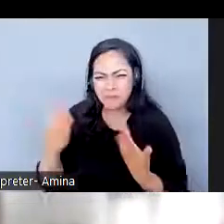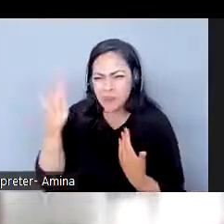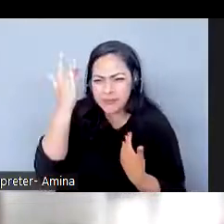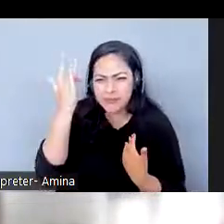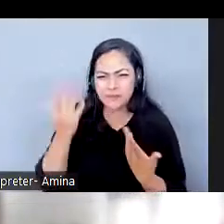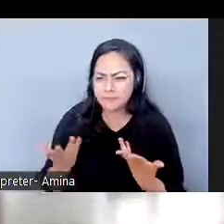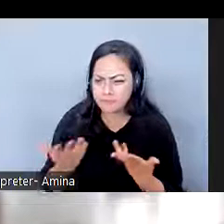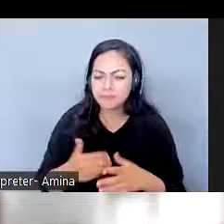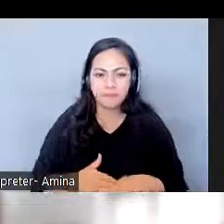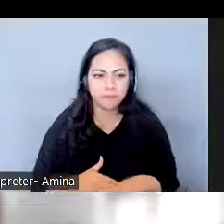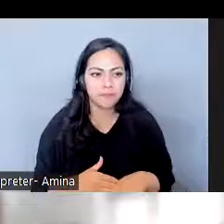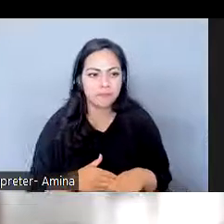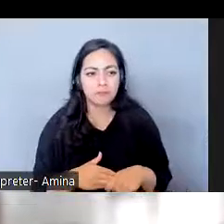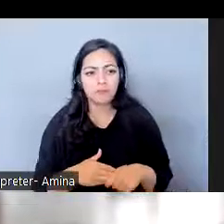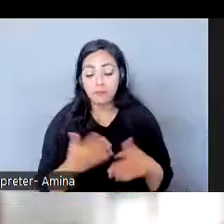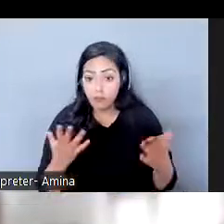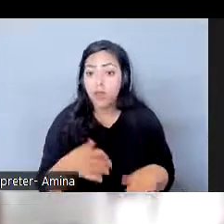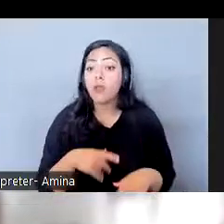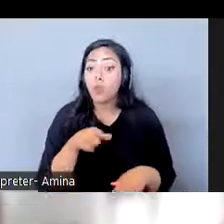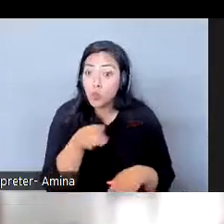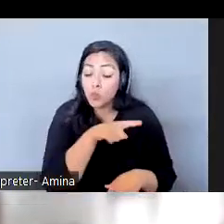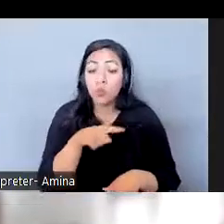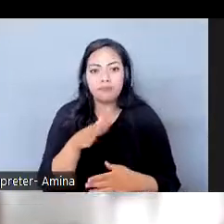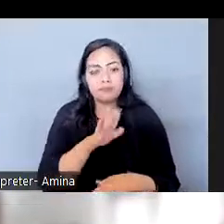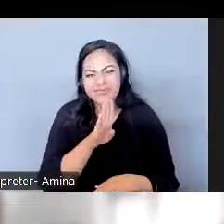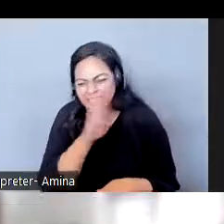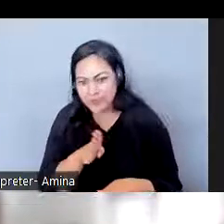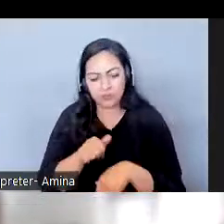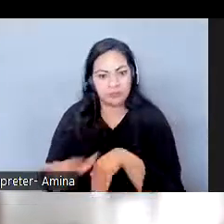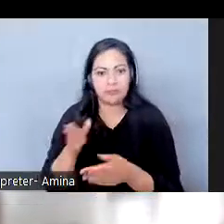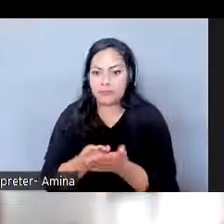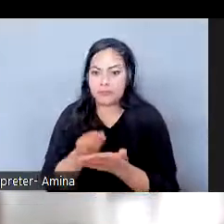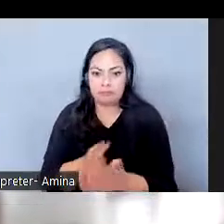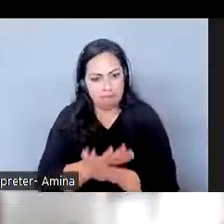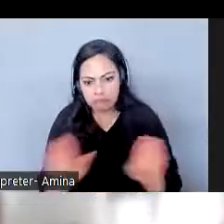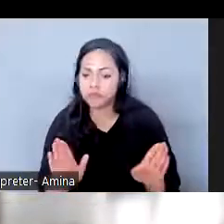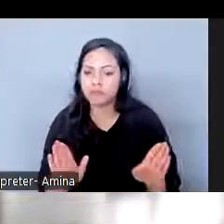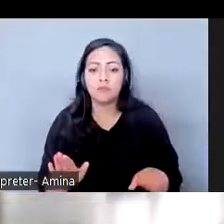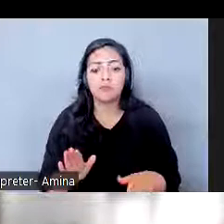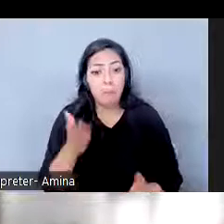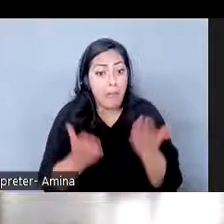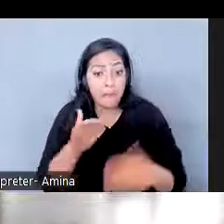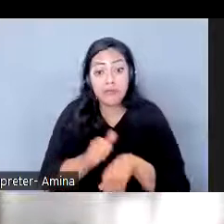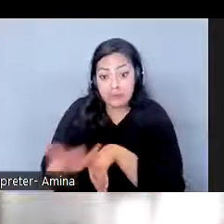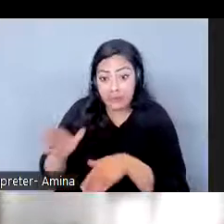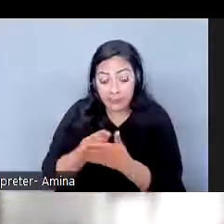be participating in money laundering, which in itself is a criminal offense. So you could be receiving,